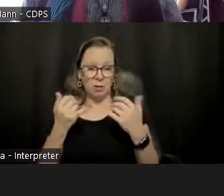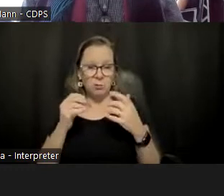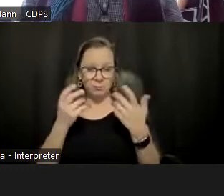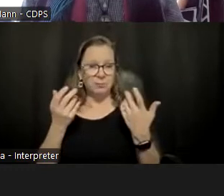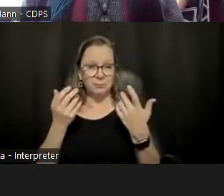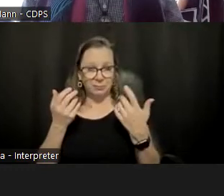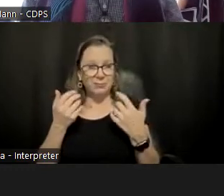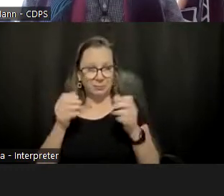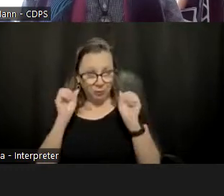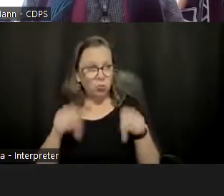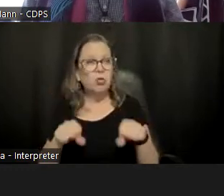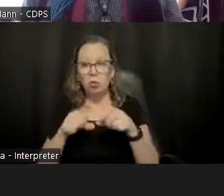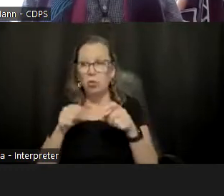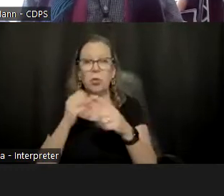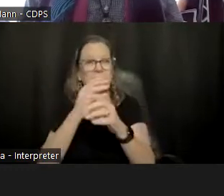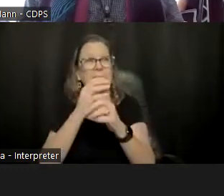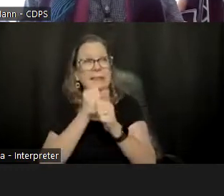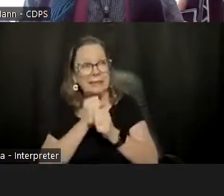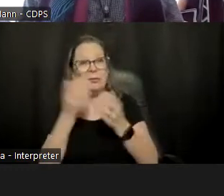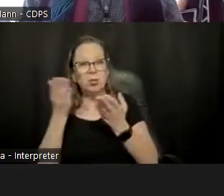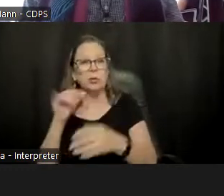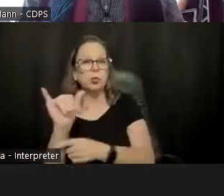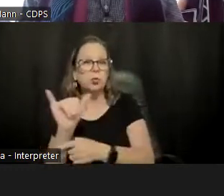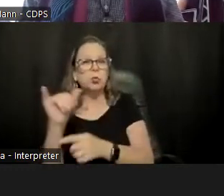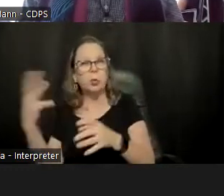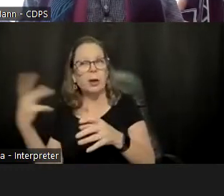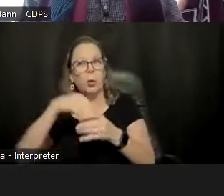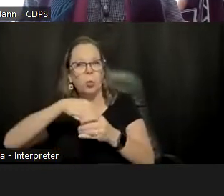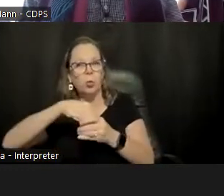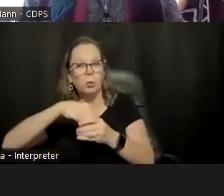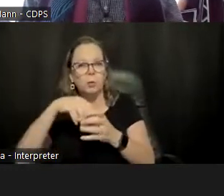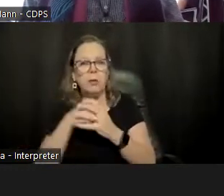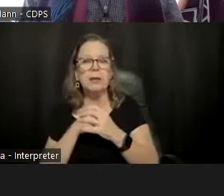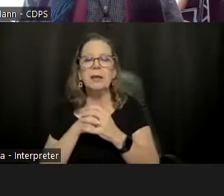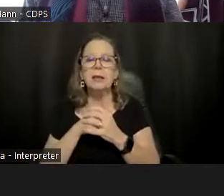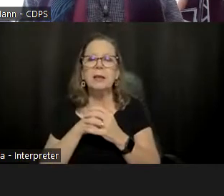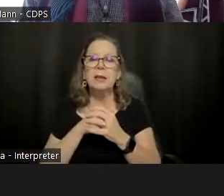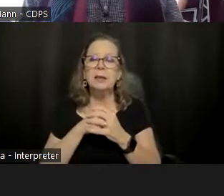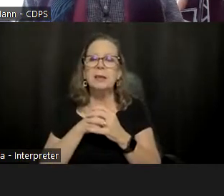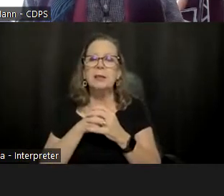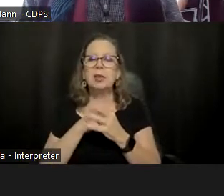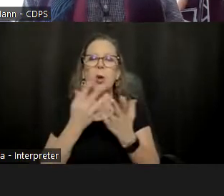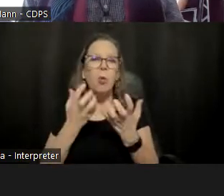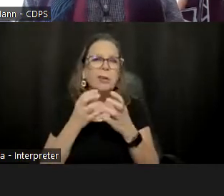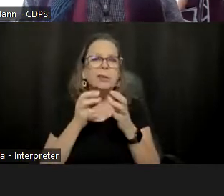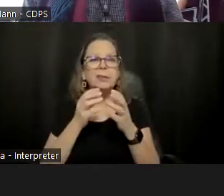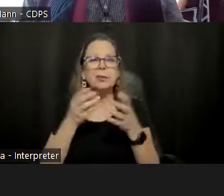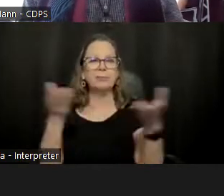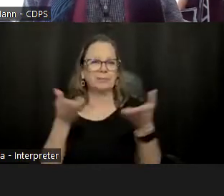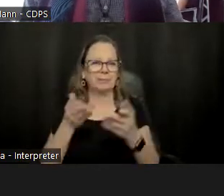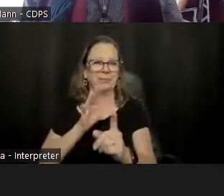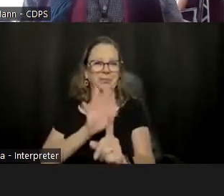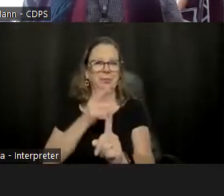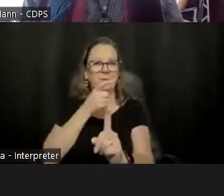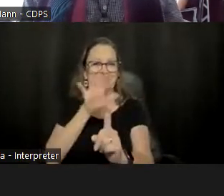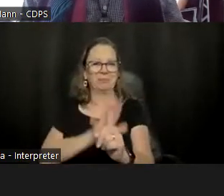have the opportunity to receive those services. So just wanted to introduce you to her and then be